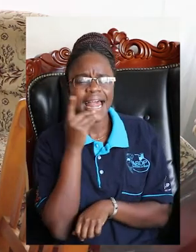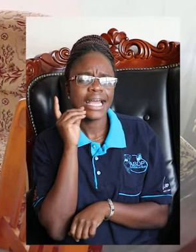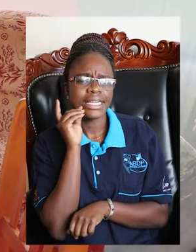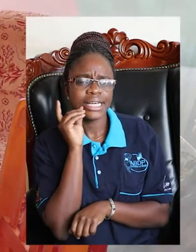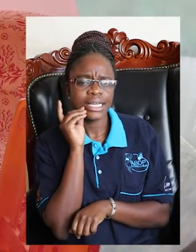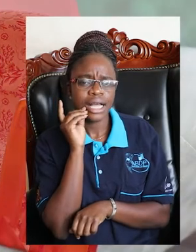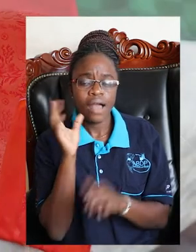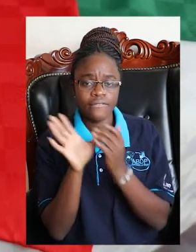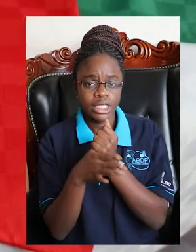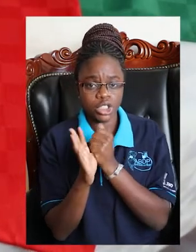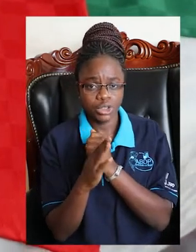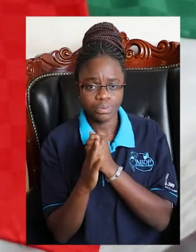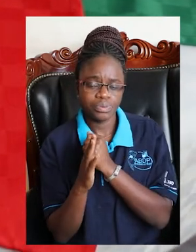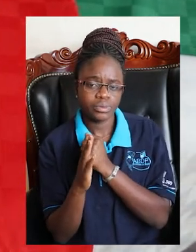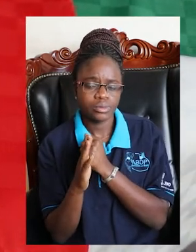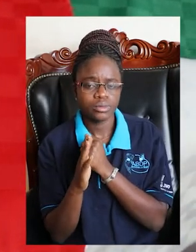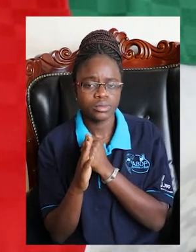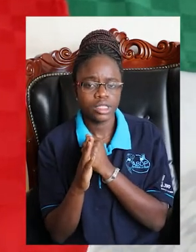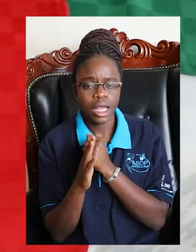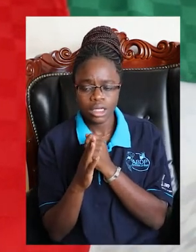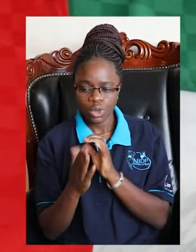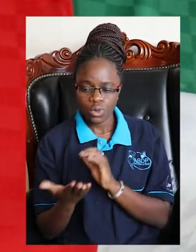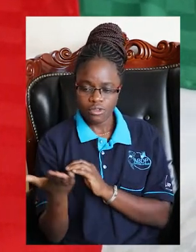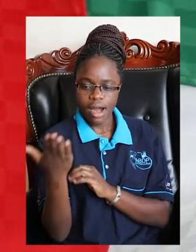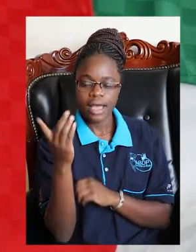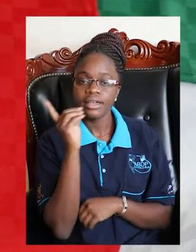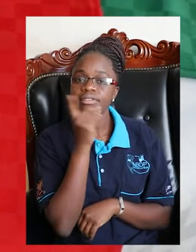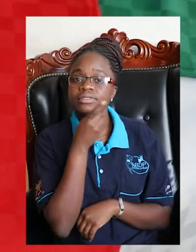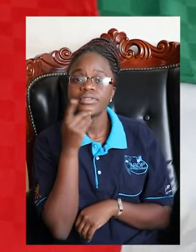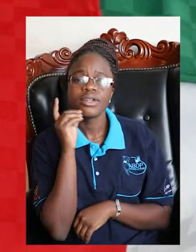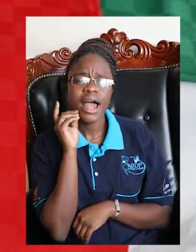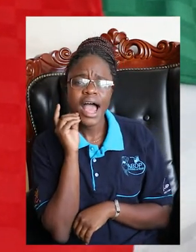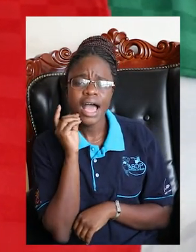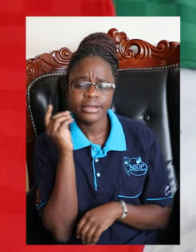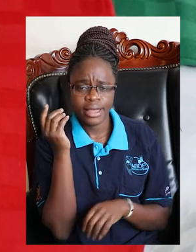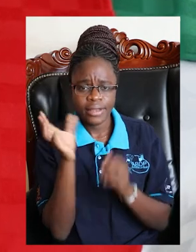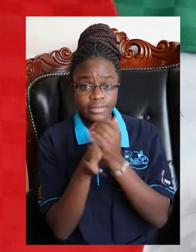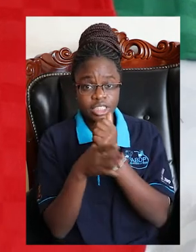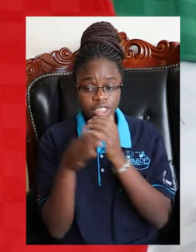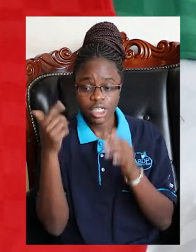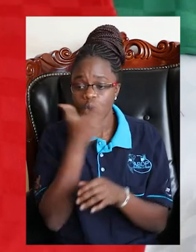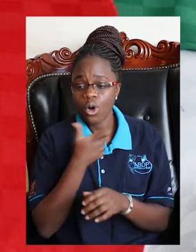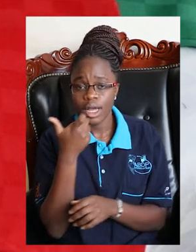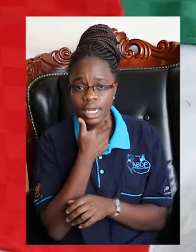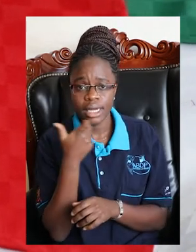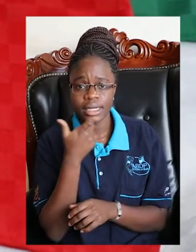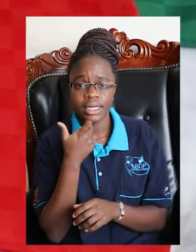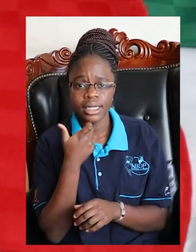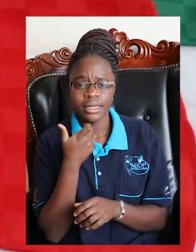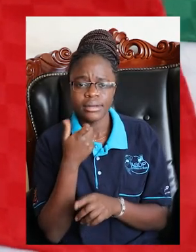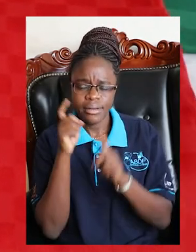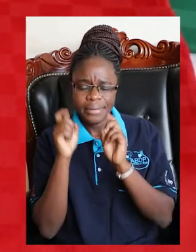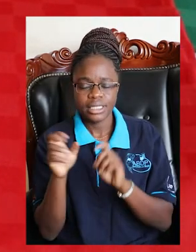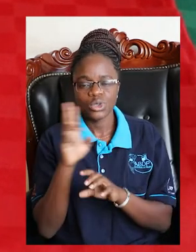the dried, that is the deep fried fish. And the deep fried fish, it is a bit dry, so you'll need something that you